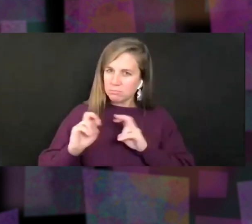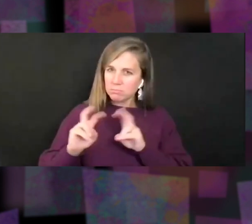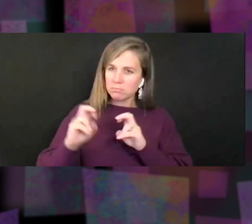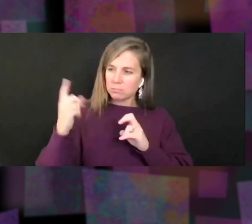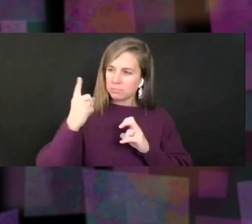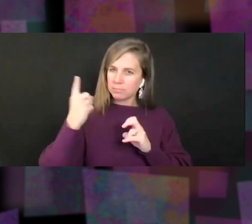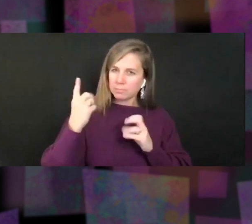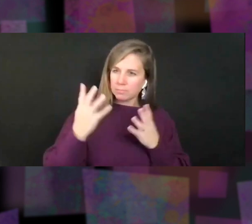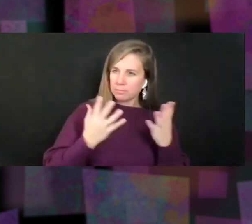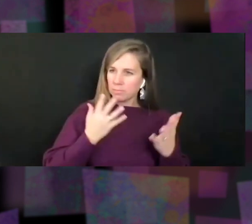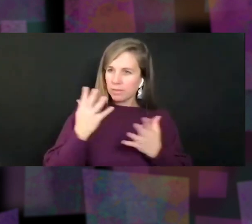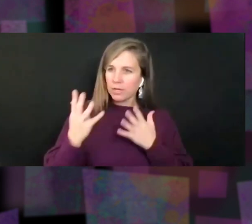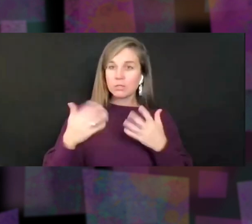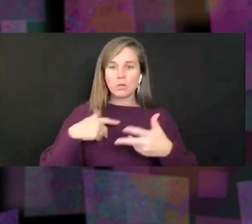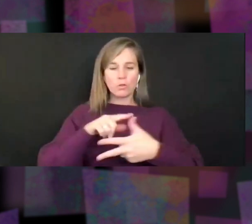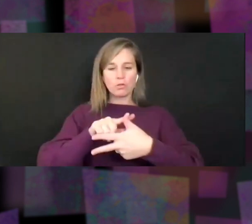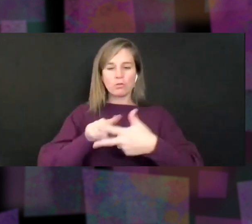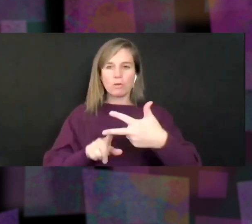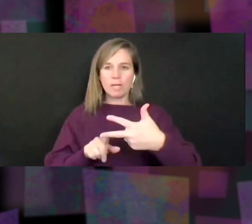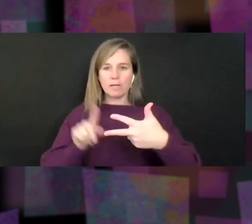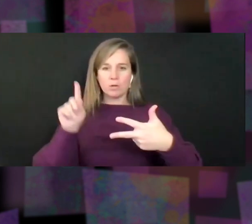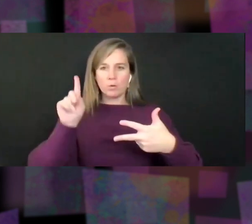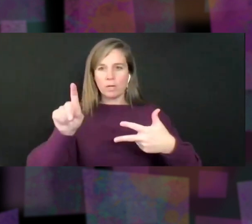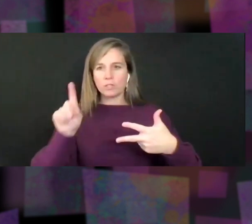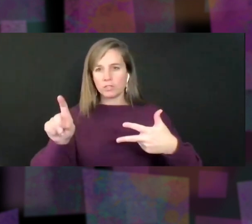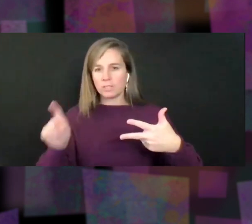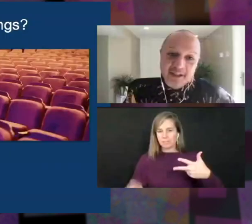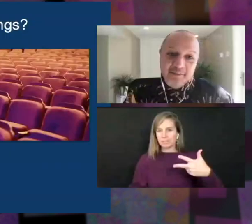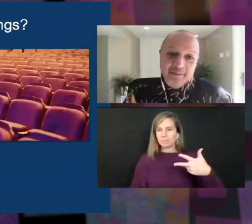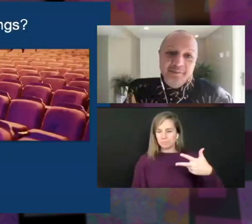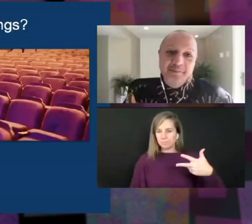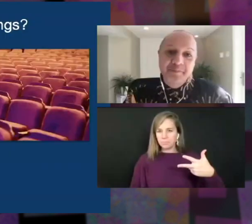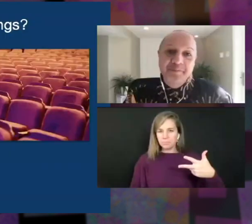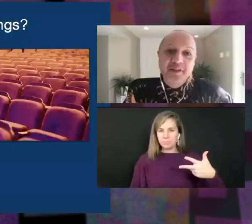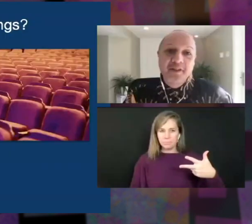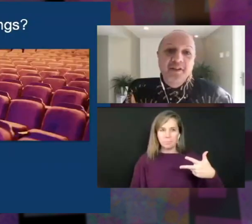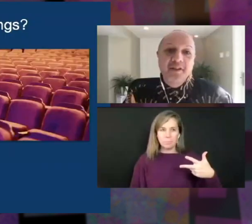Here are three questions I want to pose to ground our thinking today.